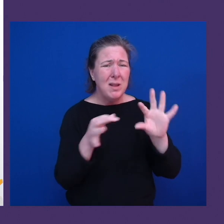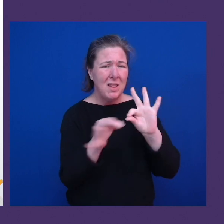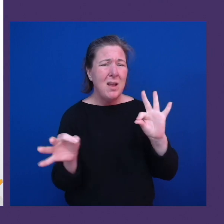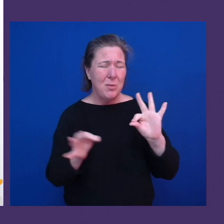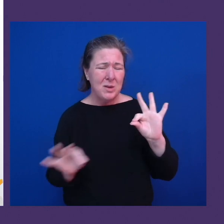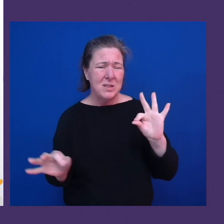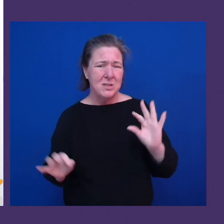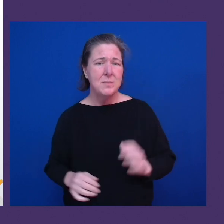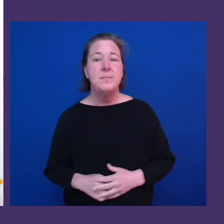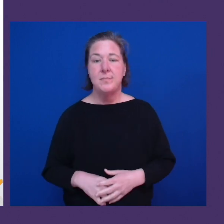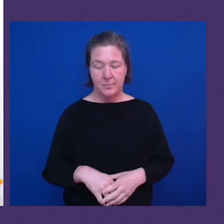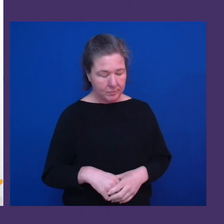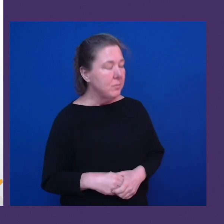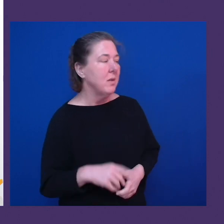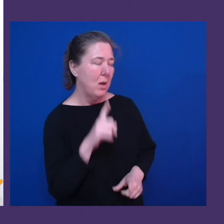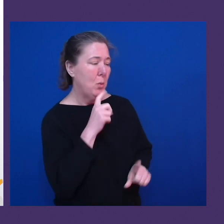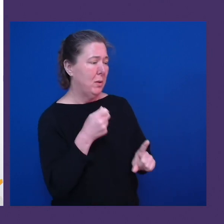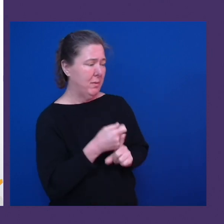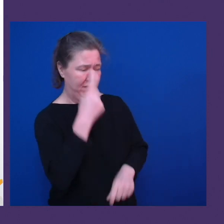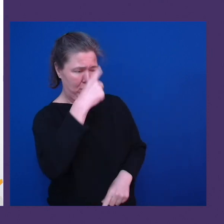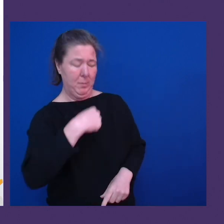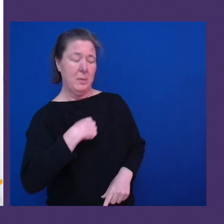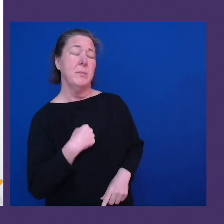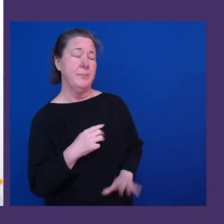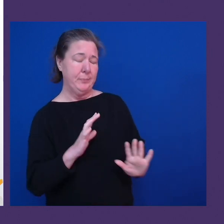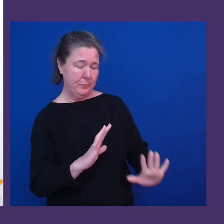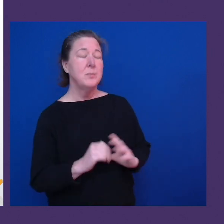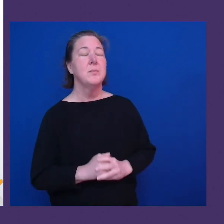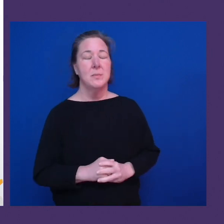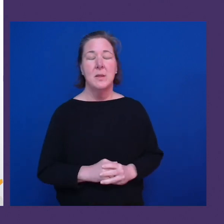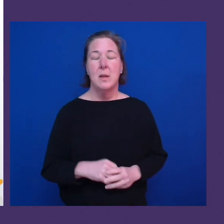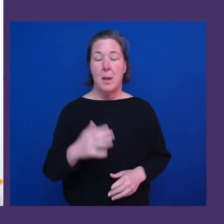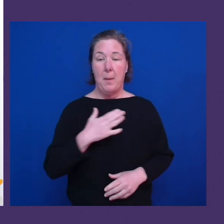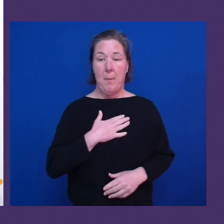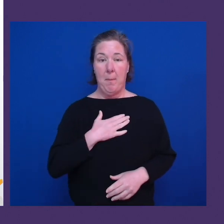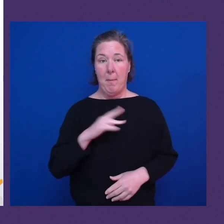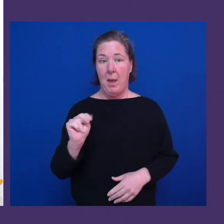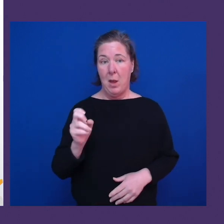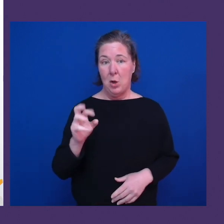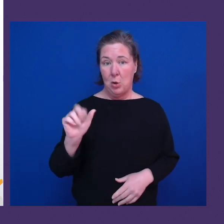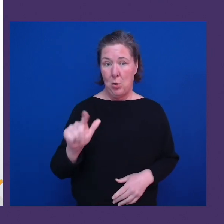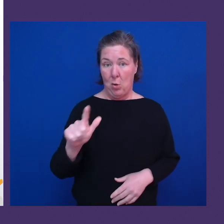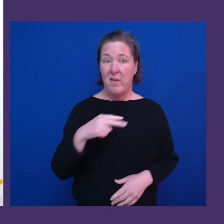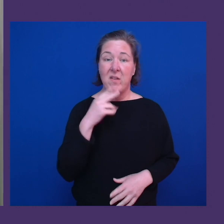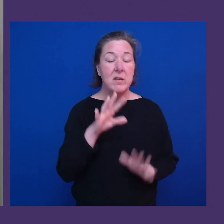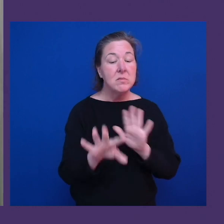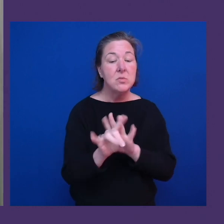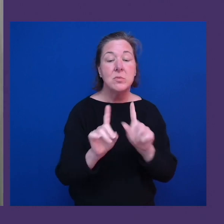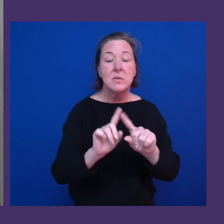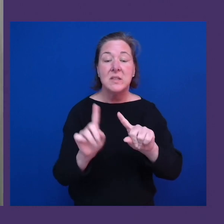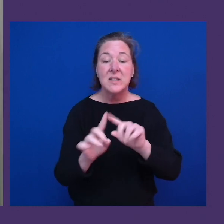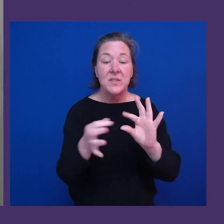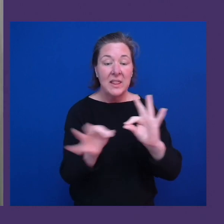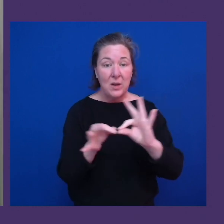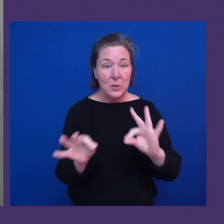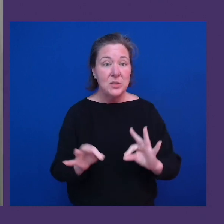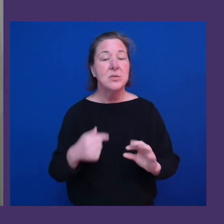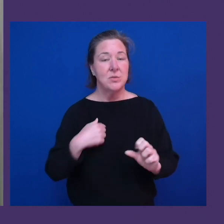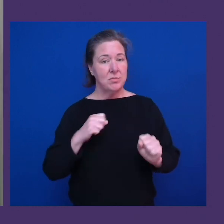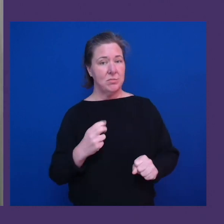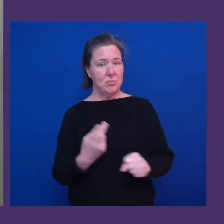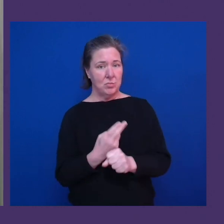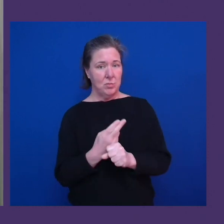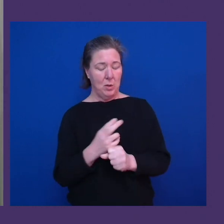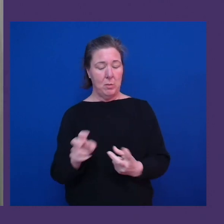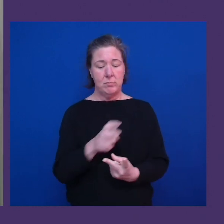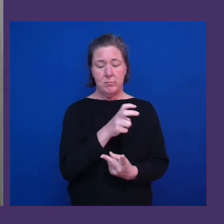That really hits home for me, Kenta. Since my neural voice is available in a choice of languages, I can use it to switch between